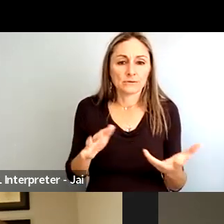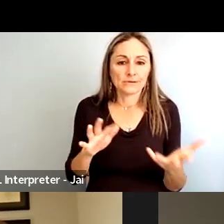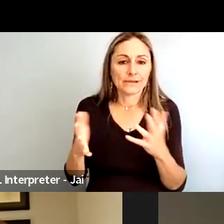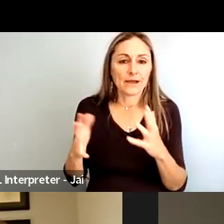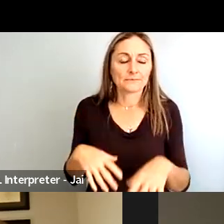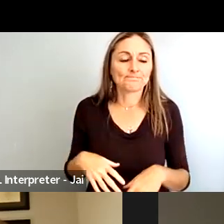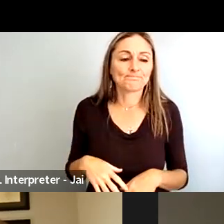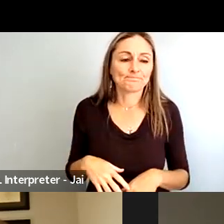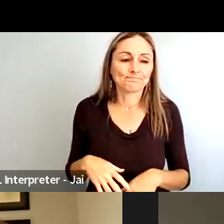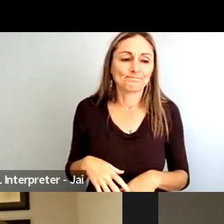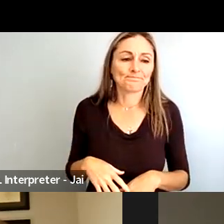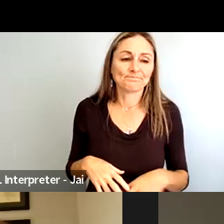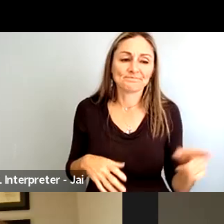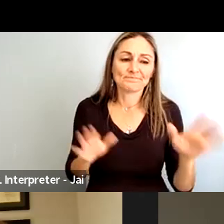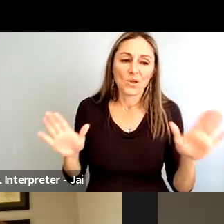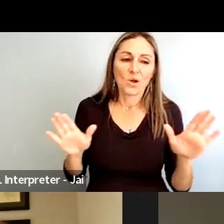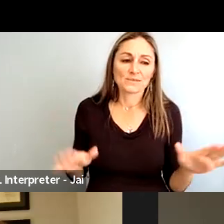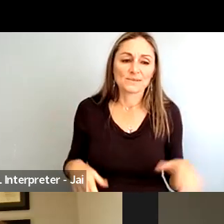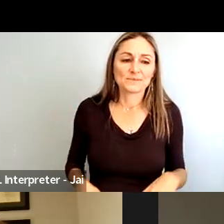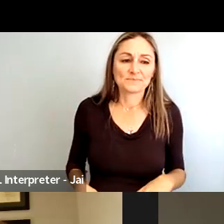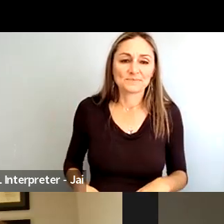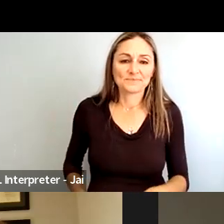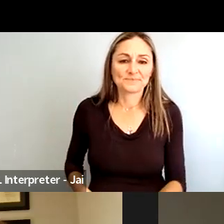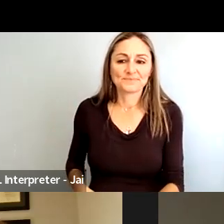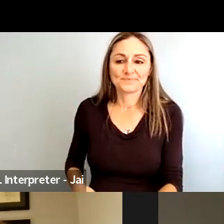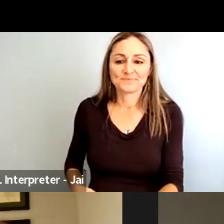something. Awesome.